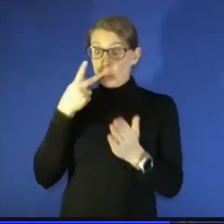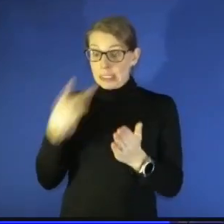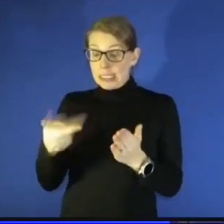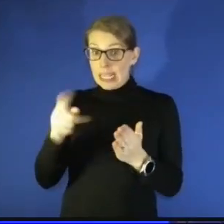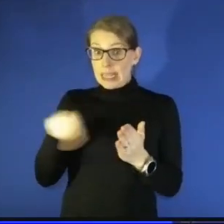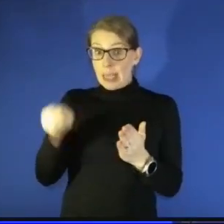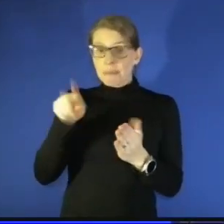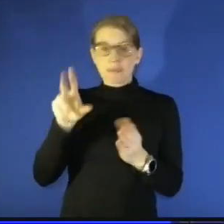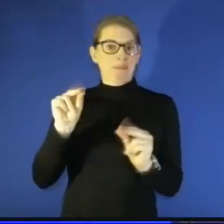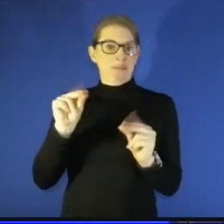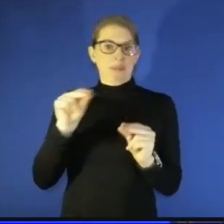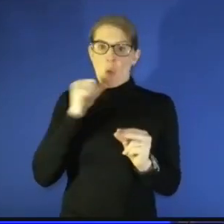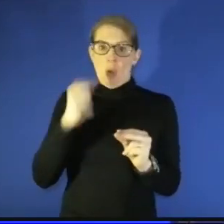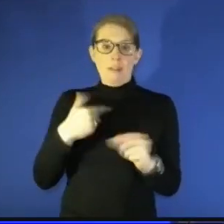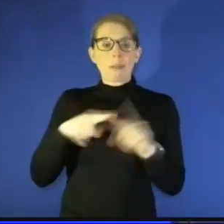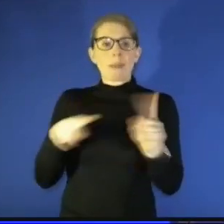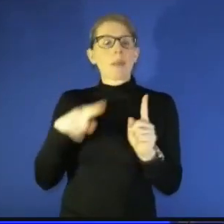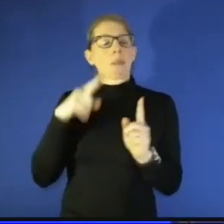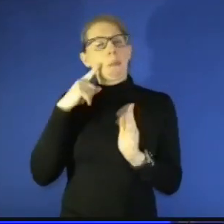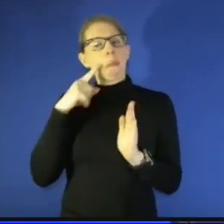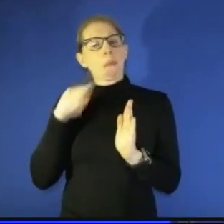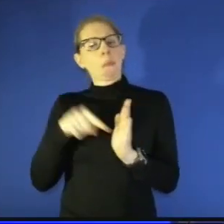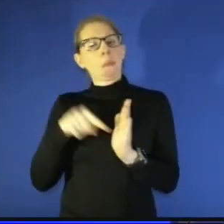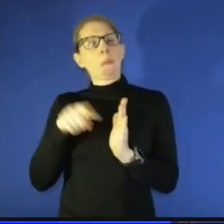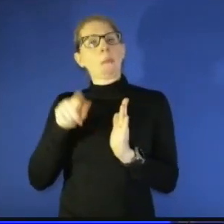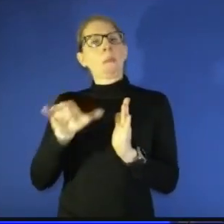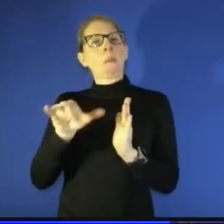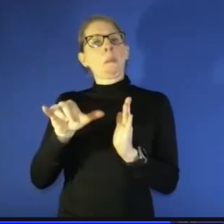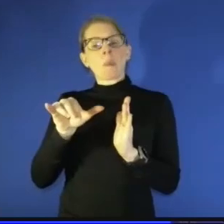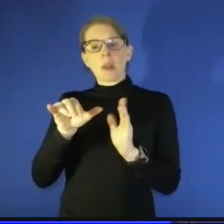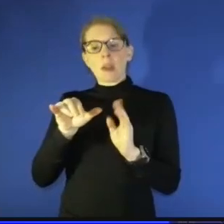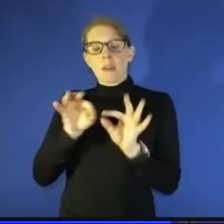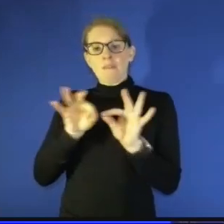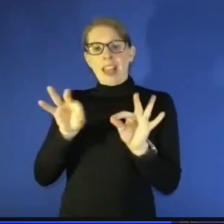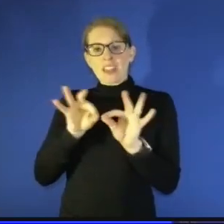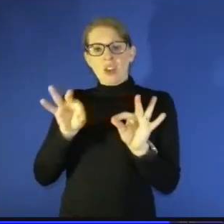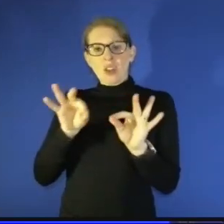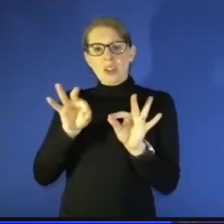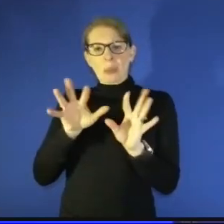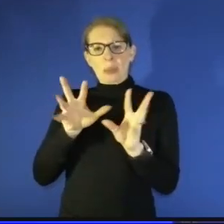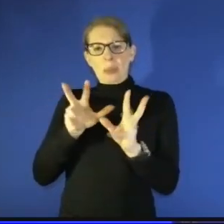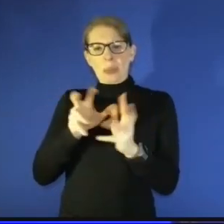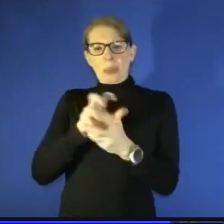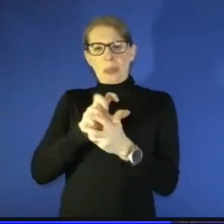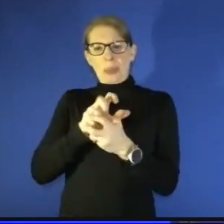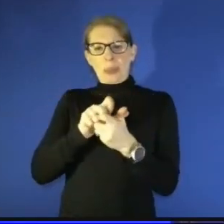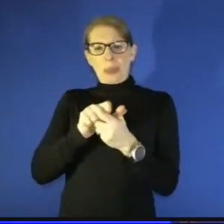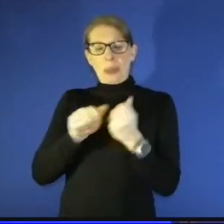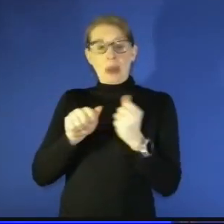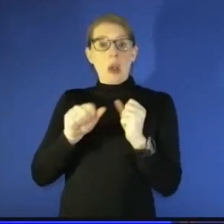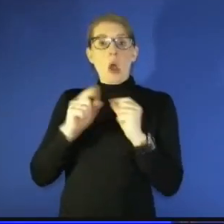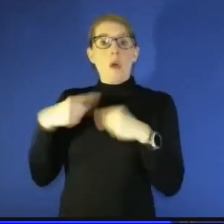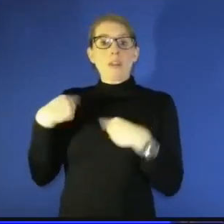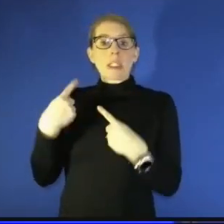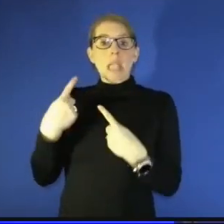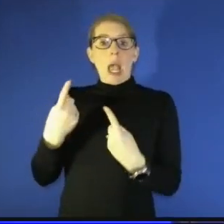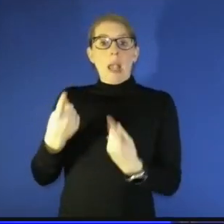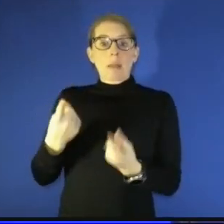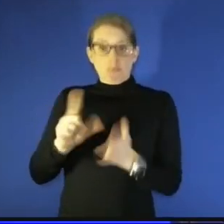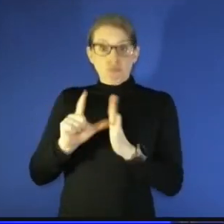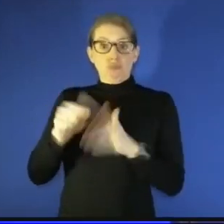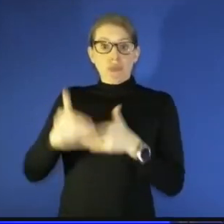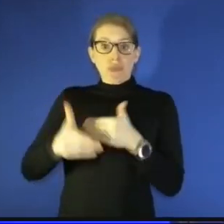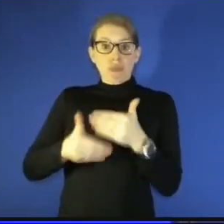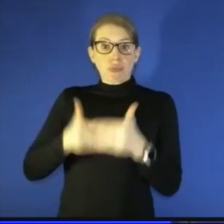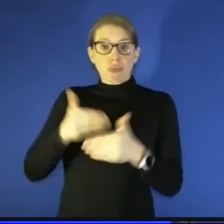the signs that those blood vessels are experiencing wear and tear over time. So this is, again, a condition heavily weighted